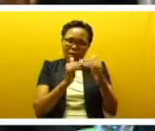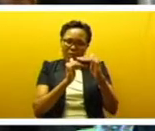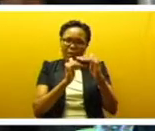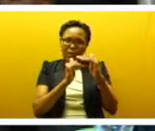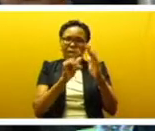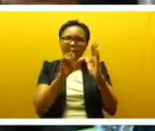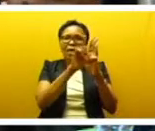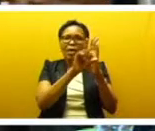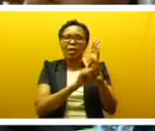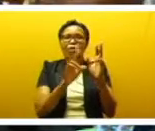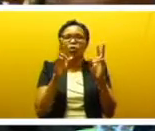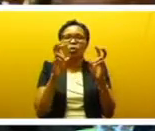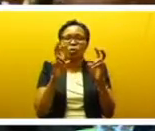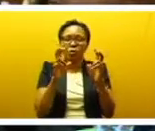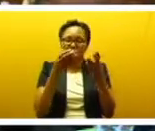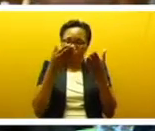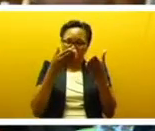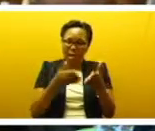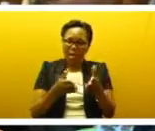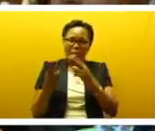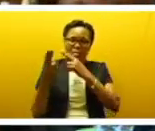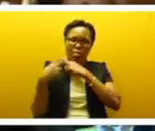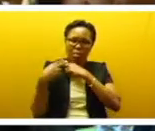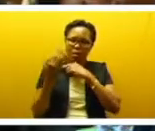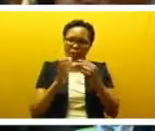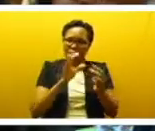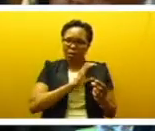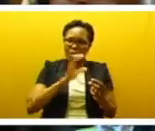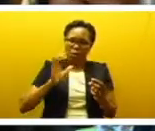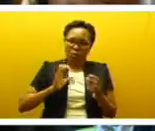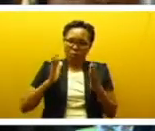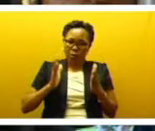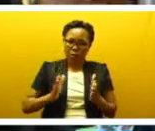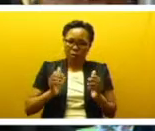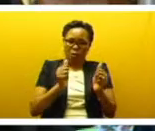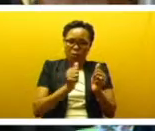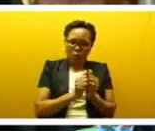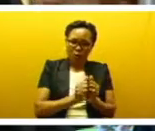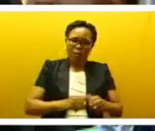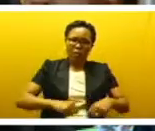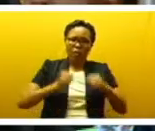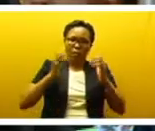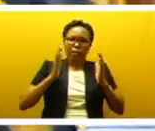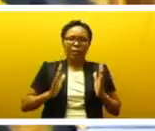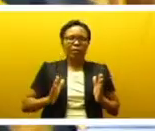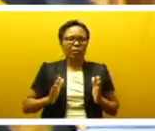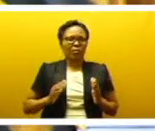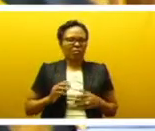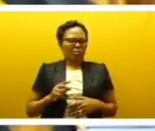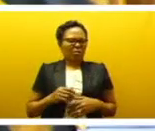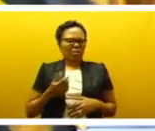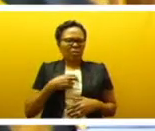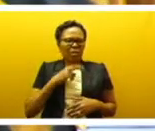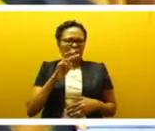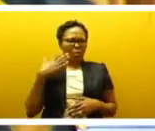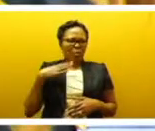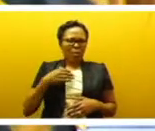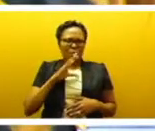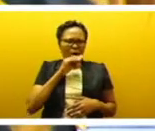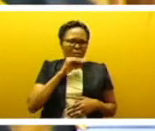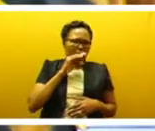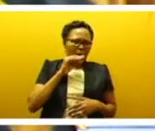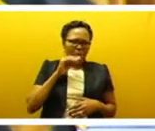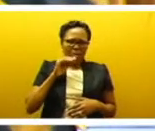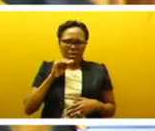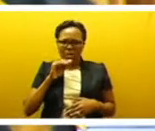the role of the commissioners vis-a-vis the chairperson. I saw people murmuring, and I want to